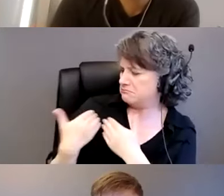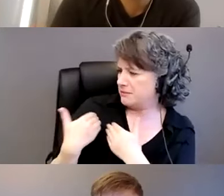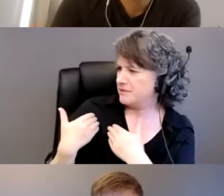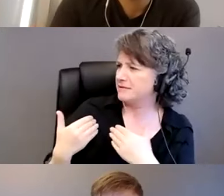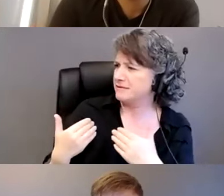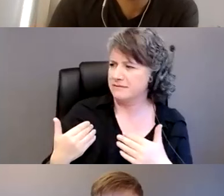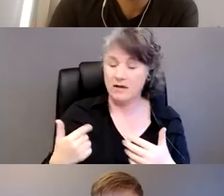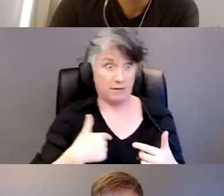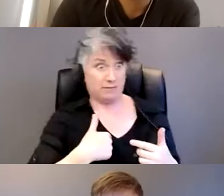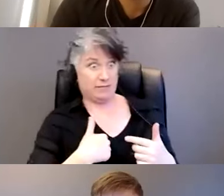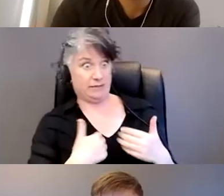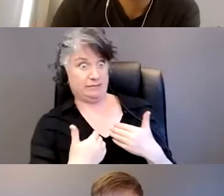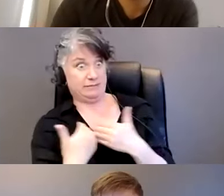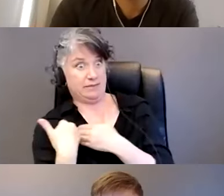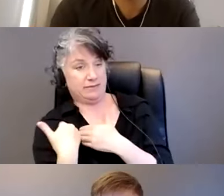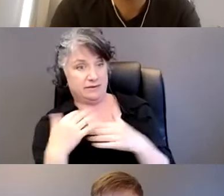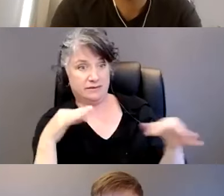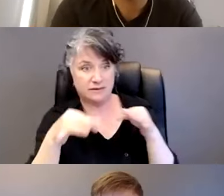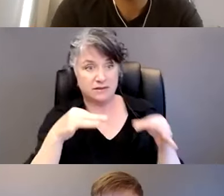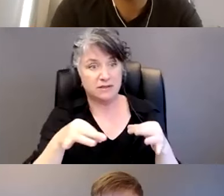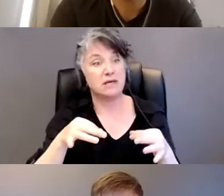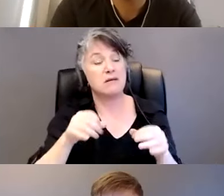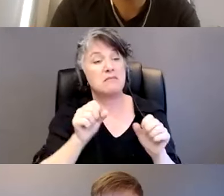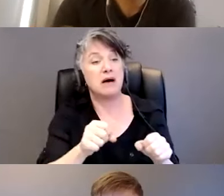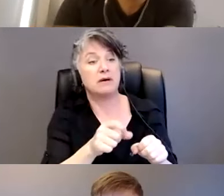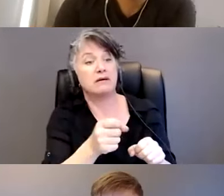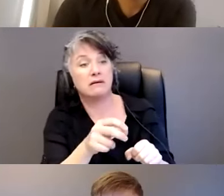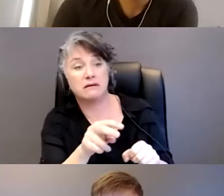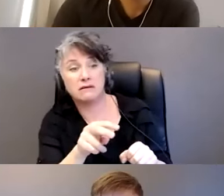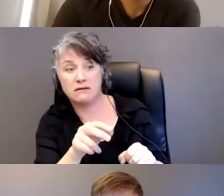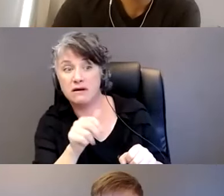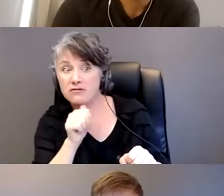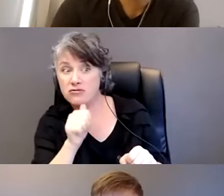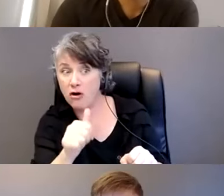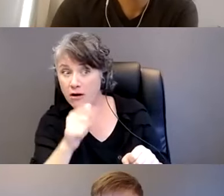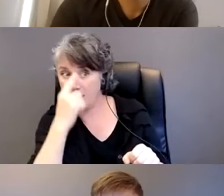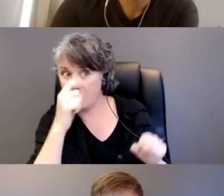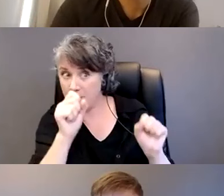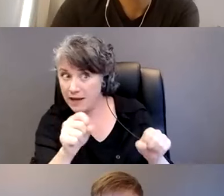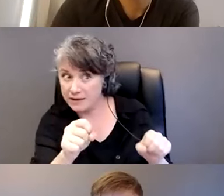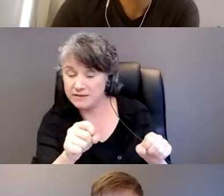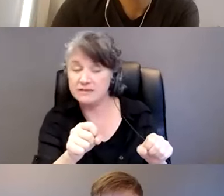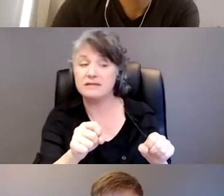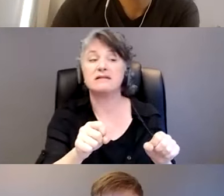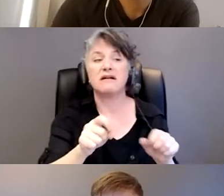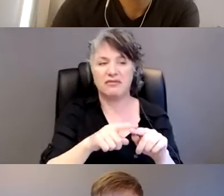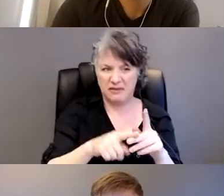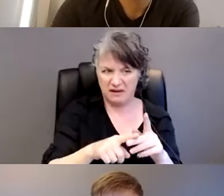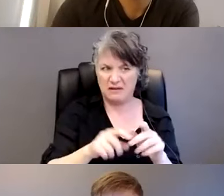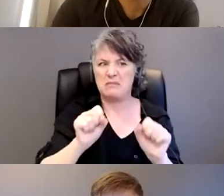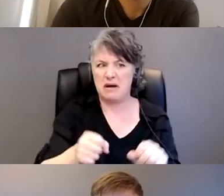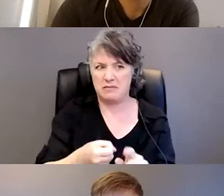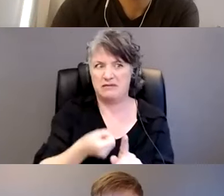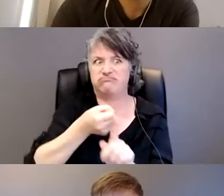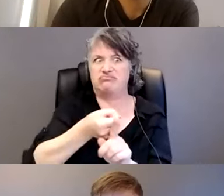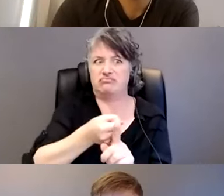explain to them the potential outcomes and that they have the right to refuse. I have to explicitly verbatim tell them that they